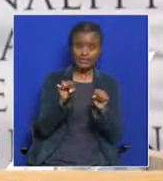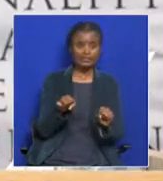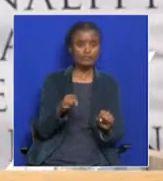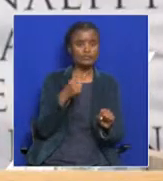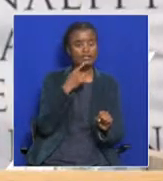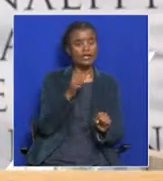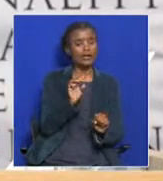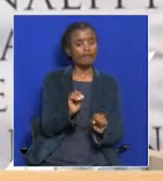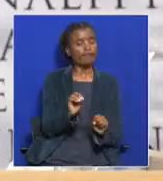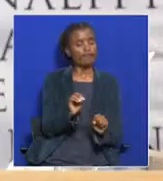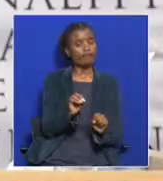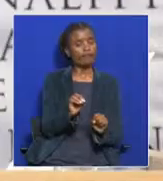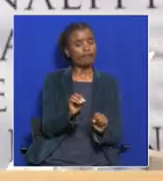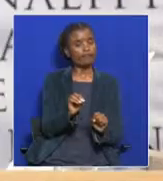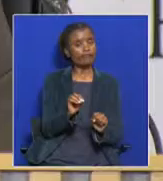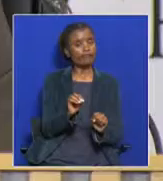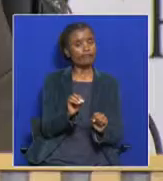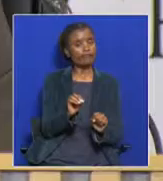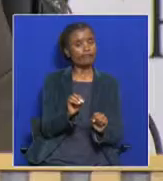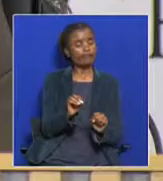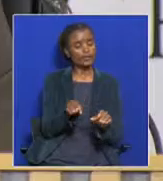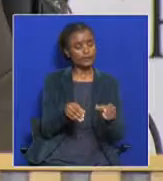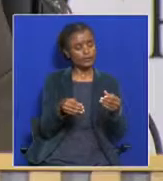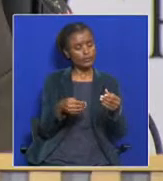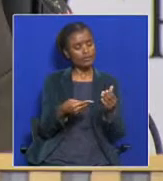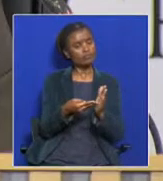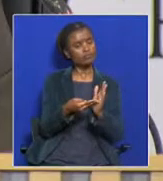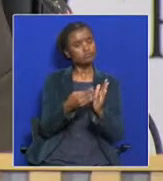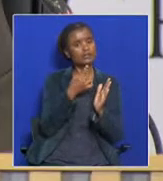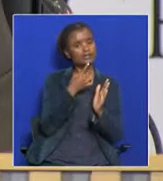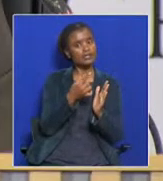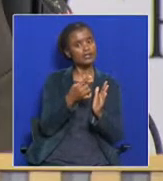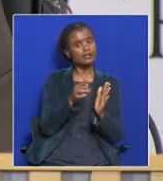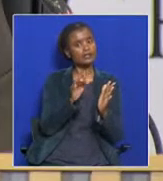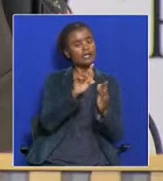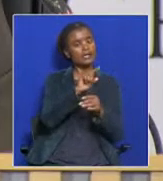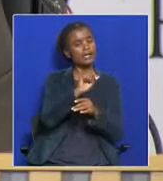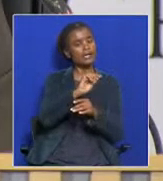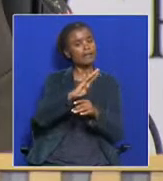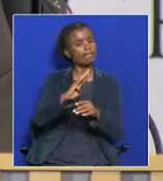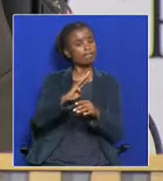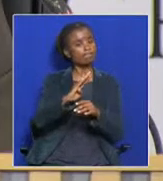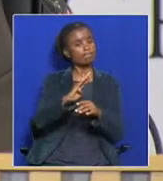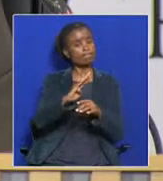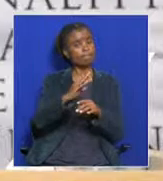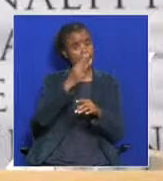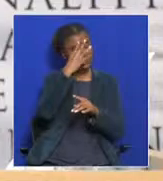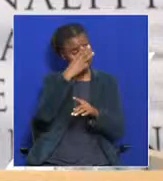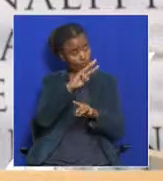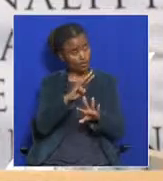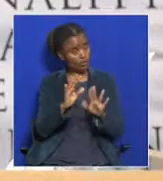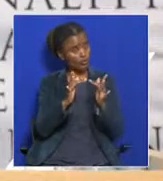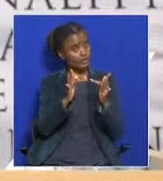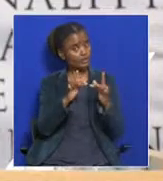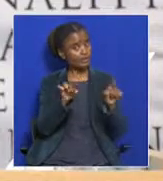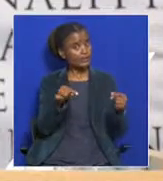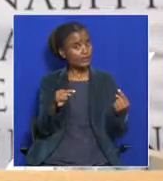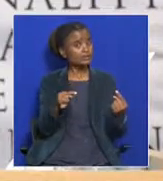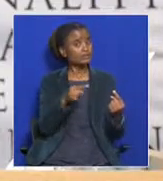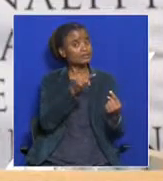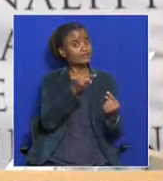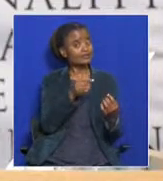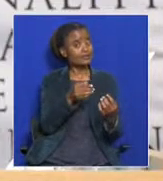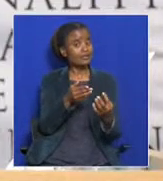What document tells you that you can't contact Pretoria directly for assistance unless you personally know somebody